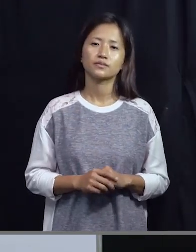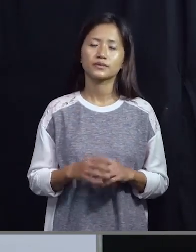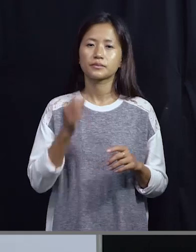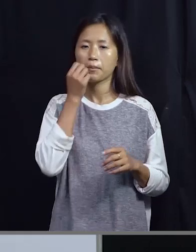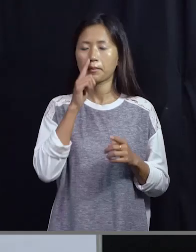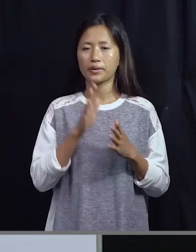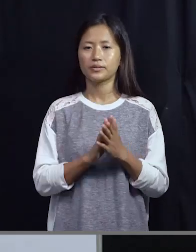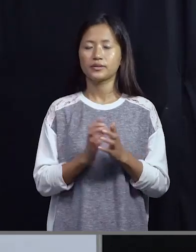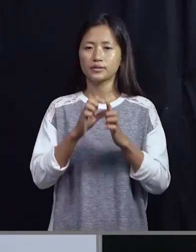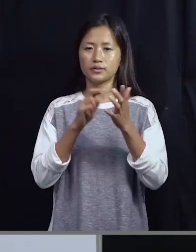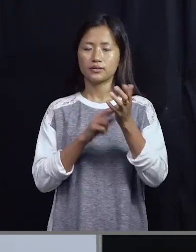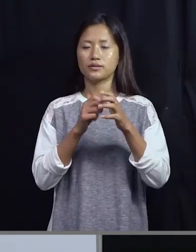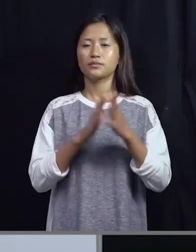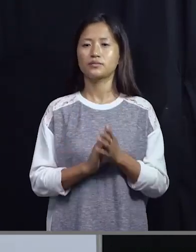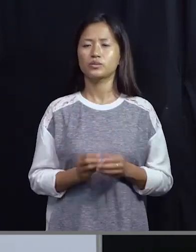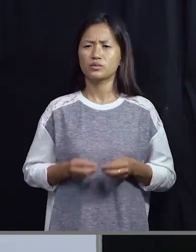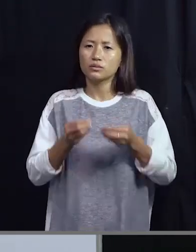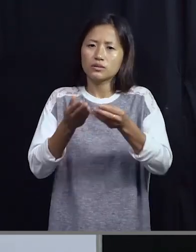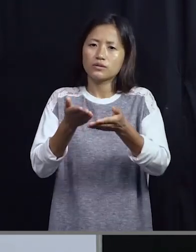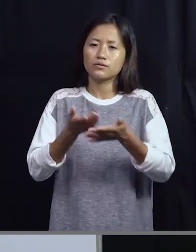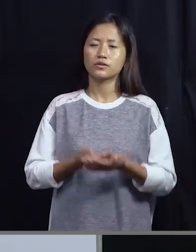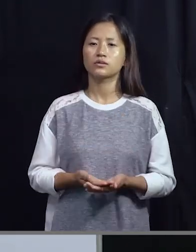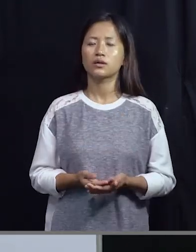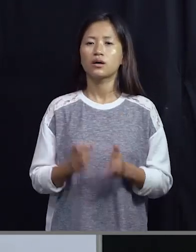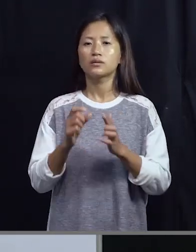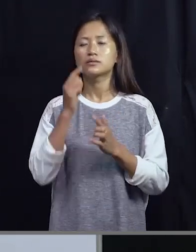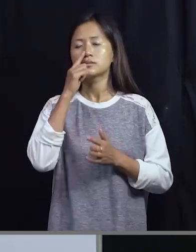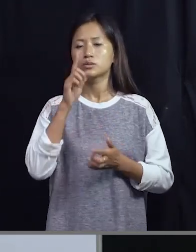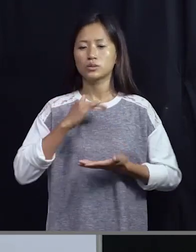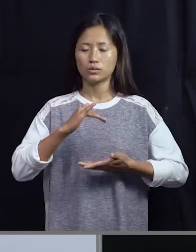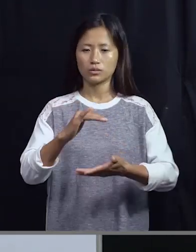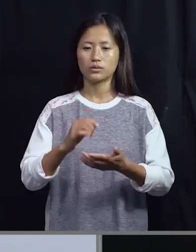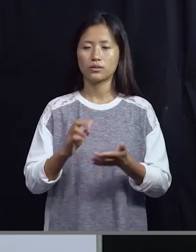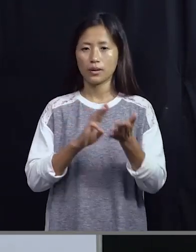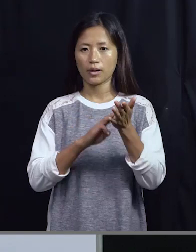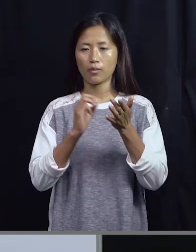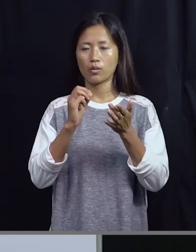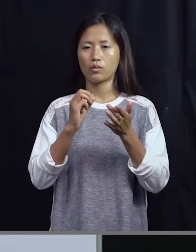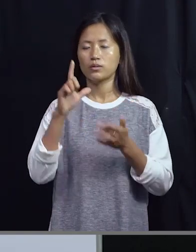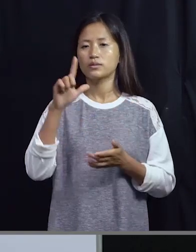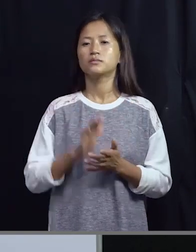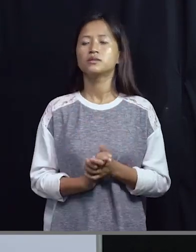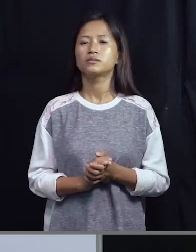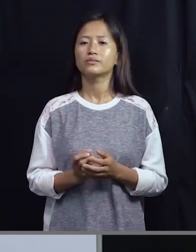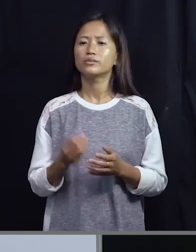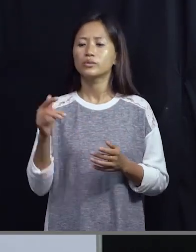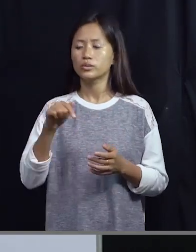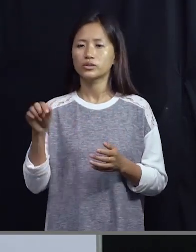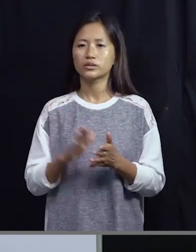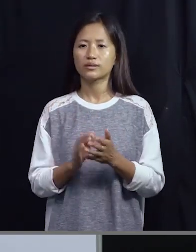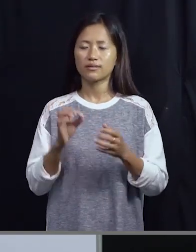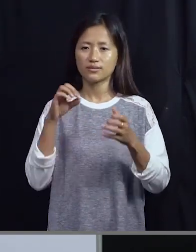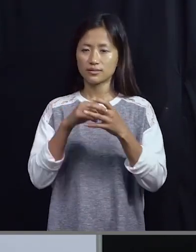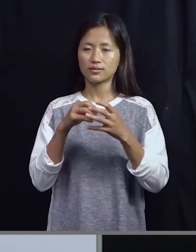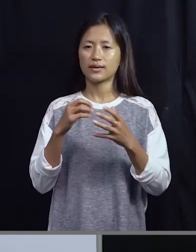parent DNA molecule will produce daughter DNA molecules, which consist of